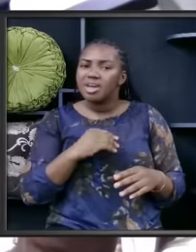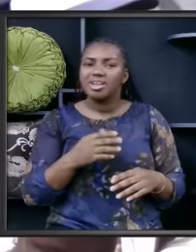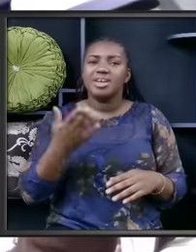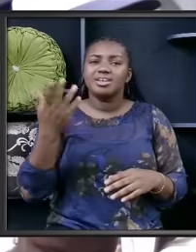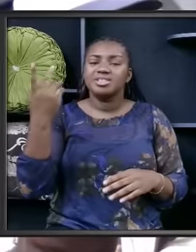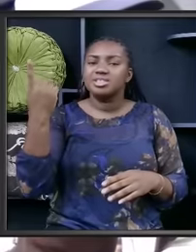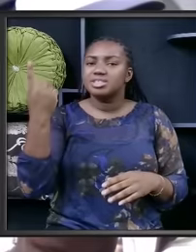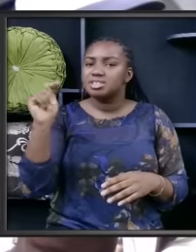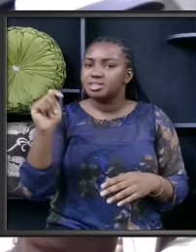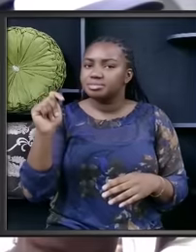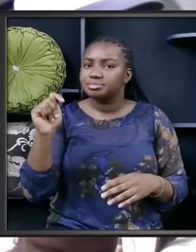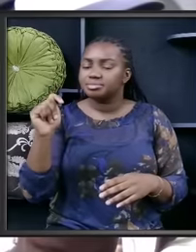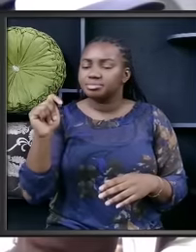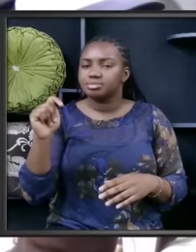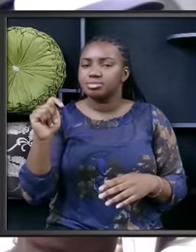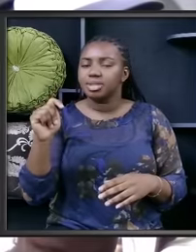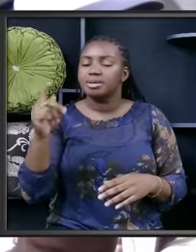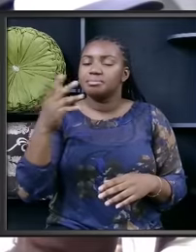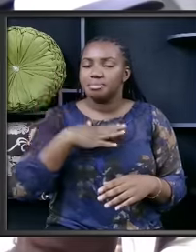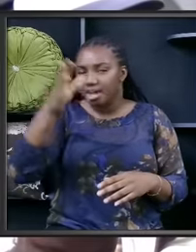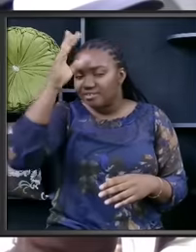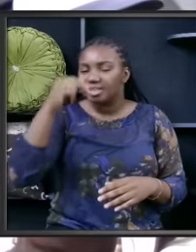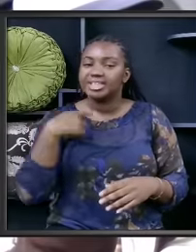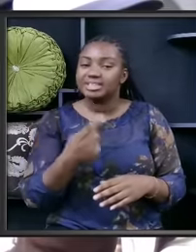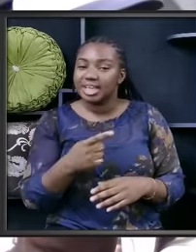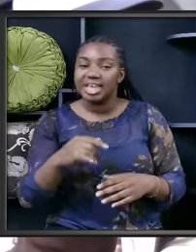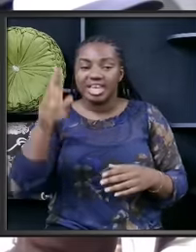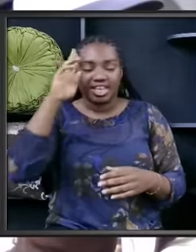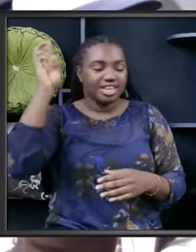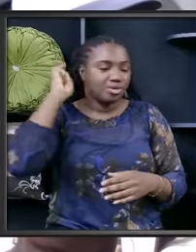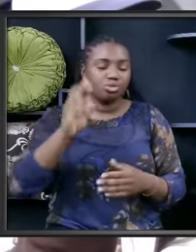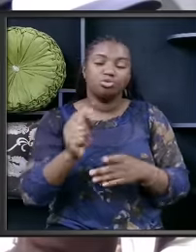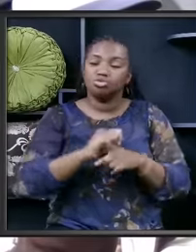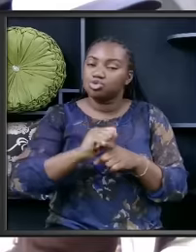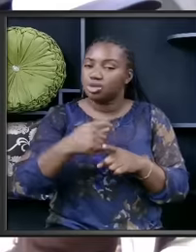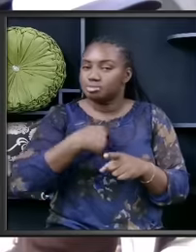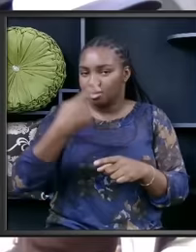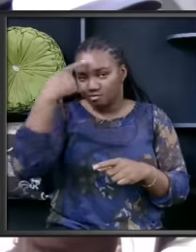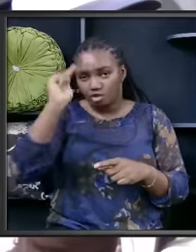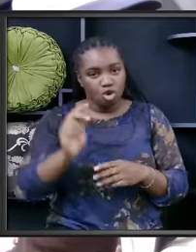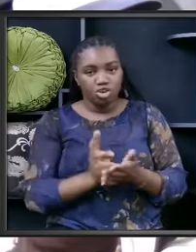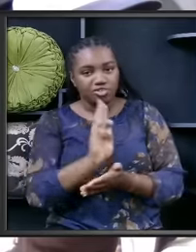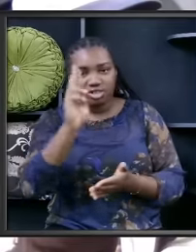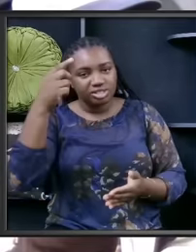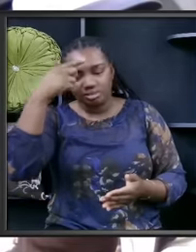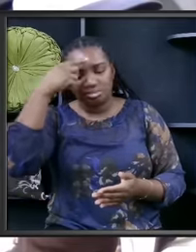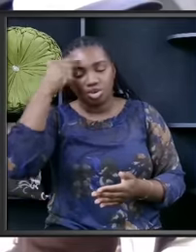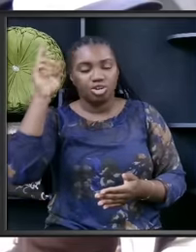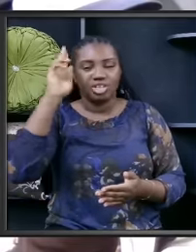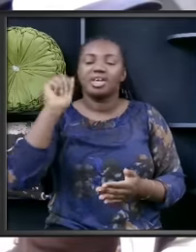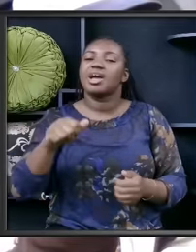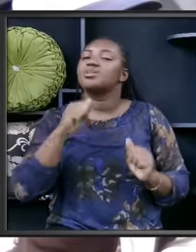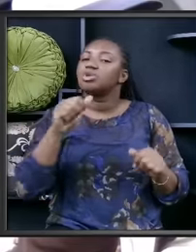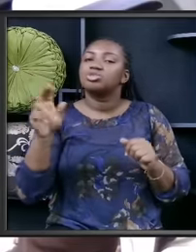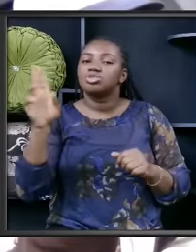The list was C. So now my father saying go train me for university. Because he no go carry this brain, come keep for,